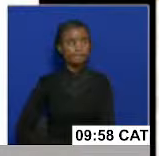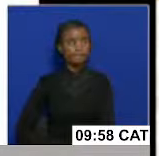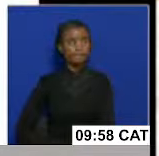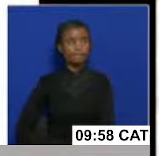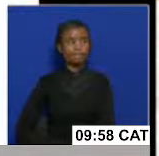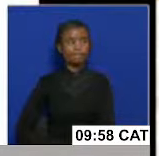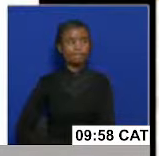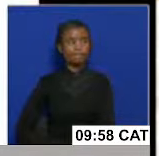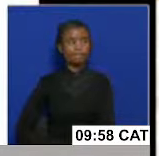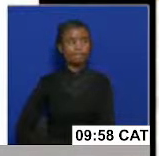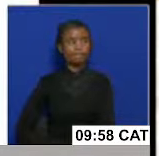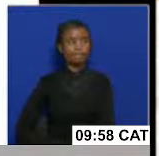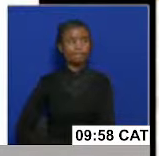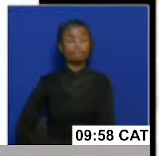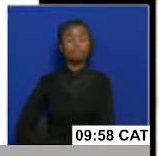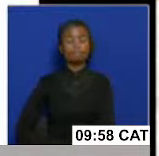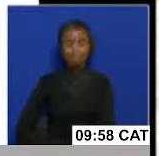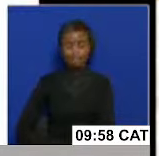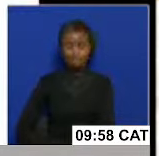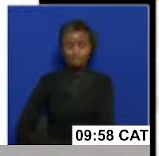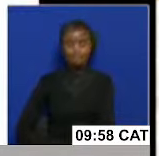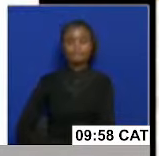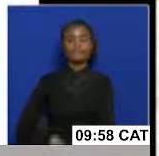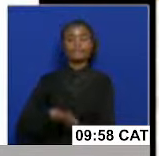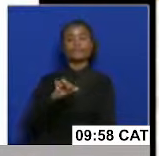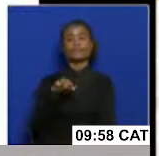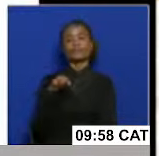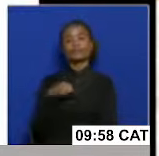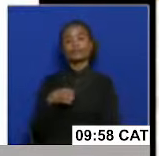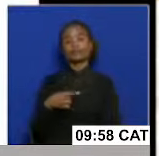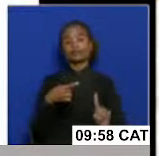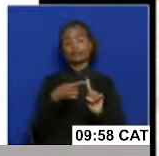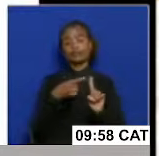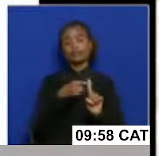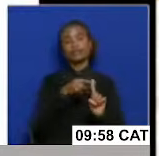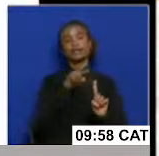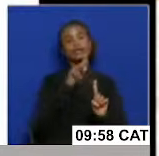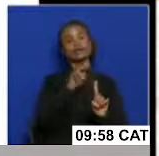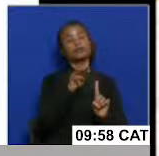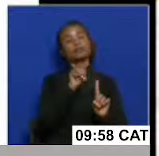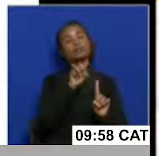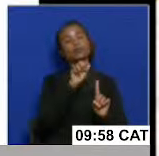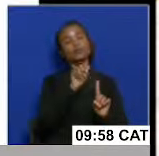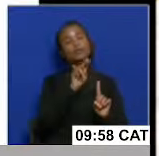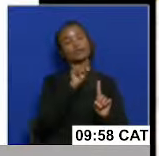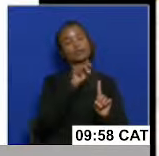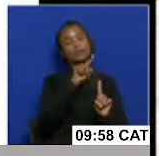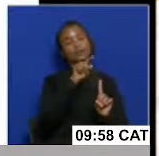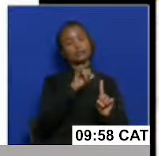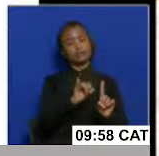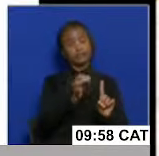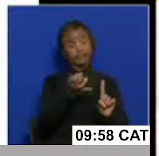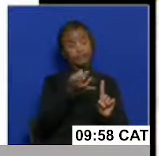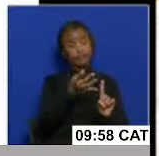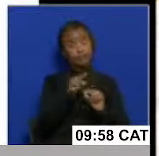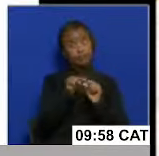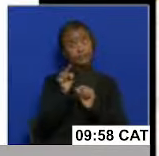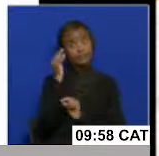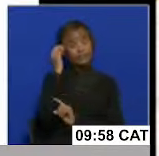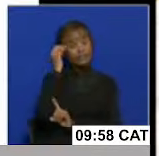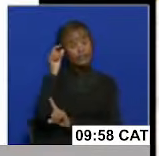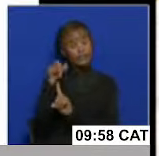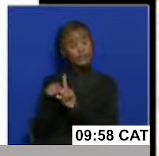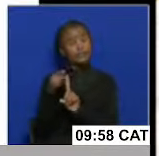I then told Mr. Mkwanazi about the informer and mentioned that the informer needed someone to get the stones for